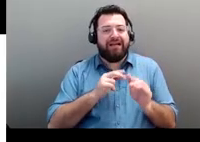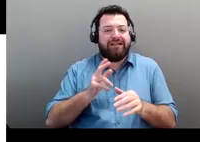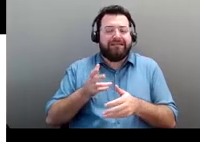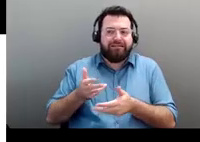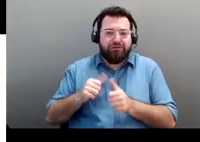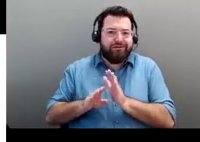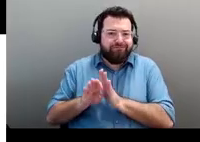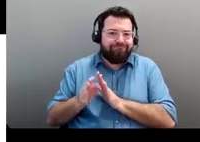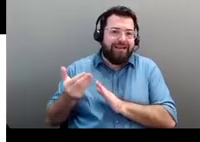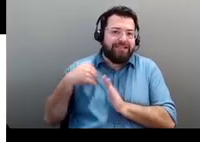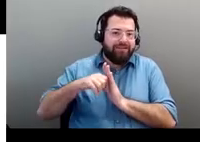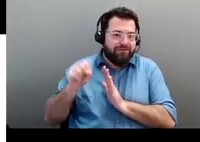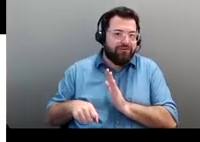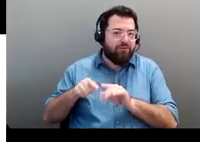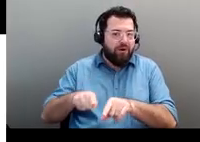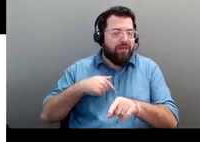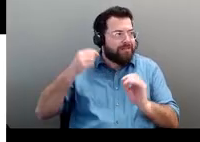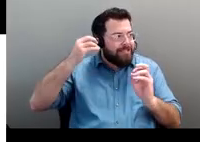thinking a lot about it.